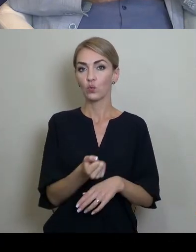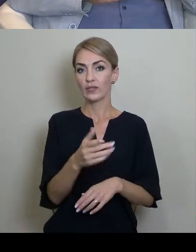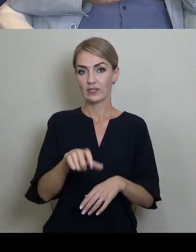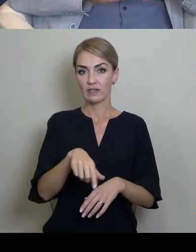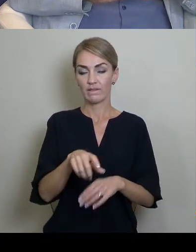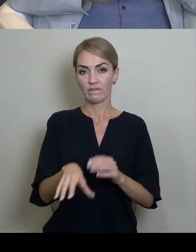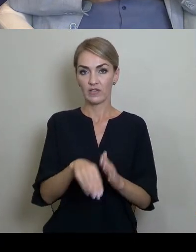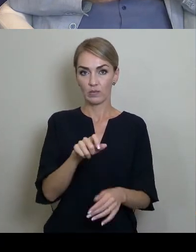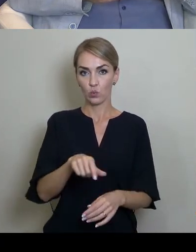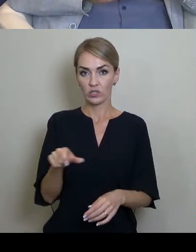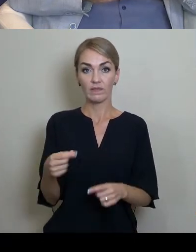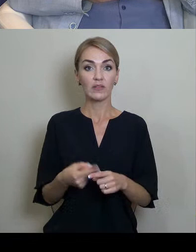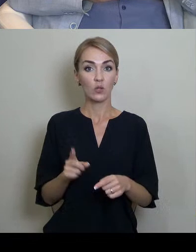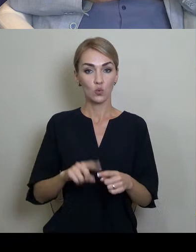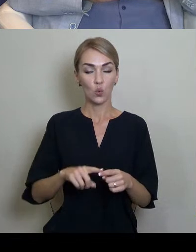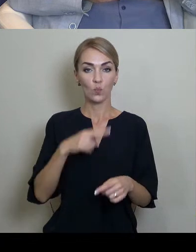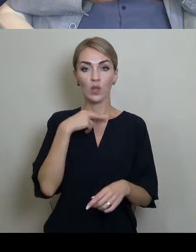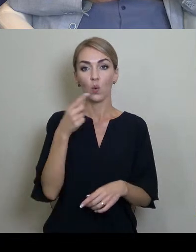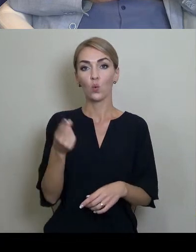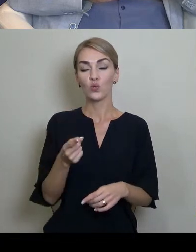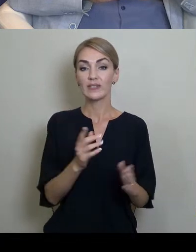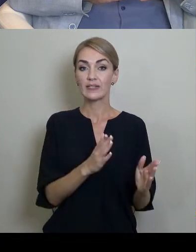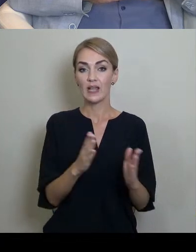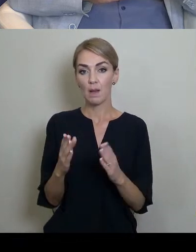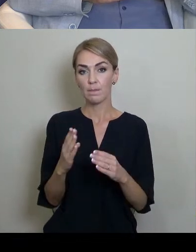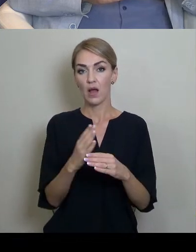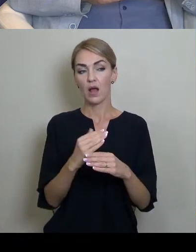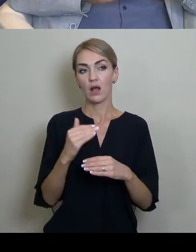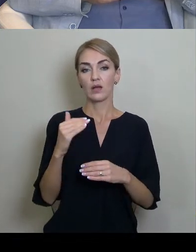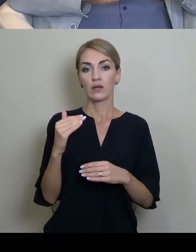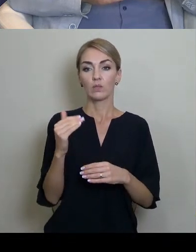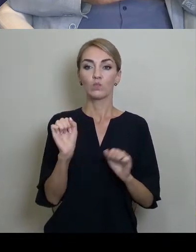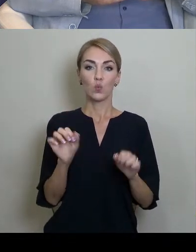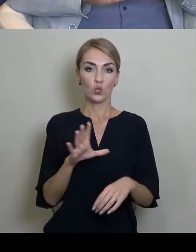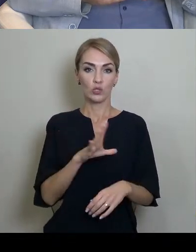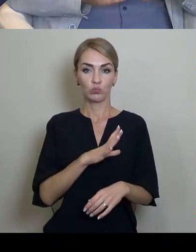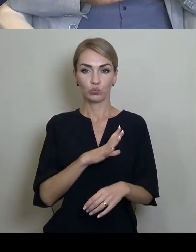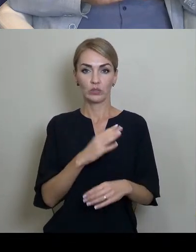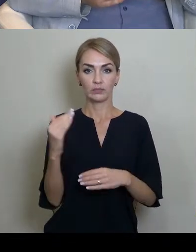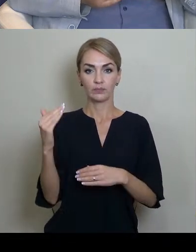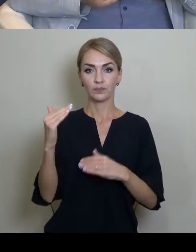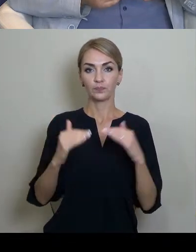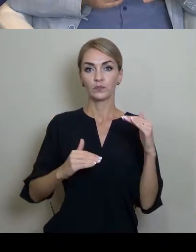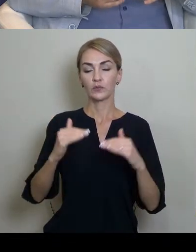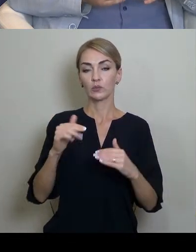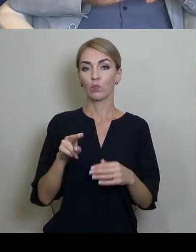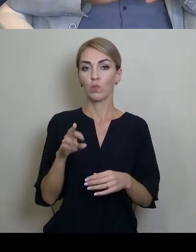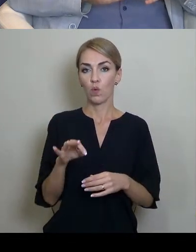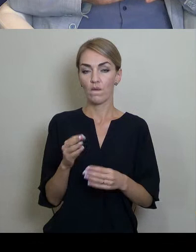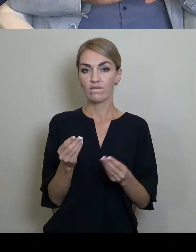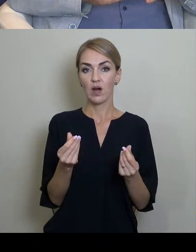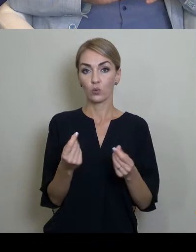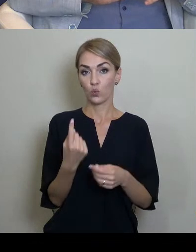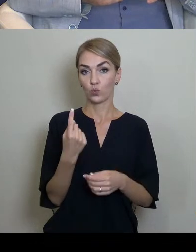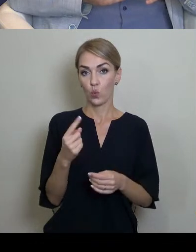represents or should represent the same number of voters, and the electoral system underscores that. Deviation could